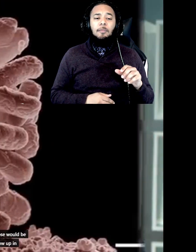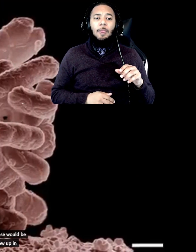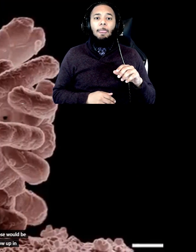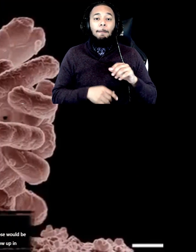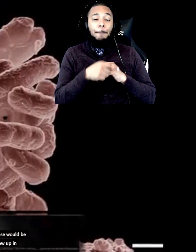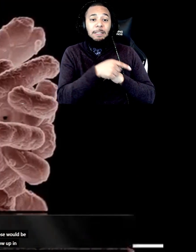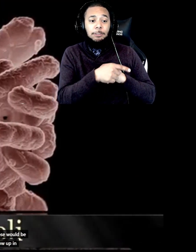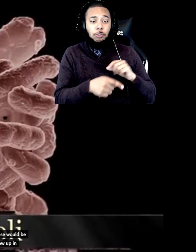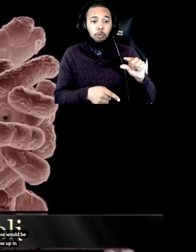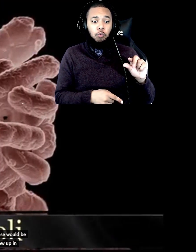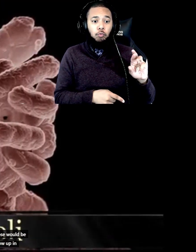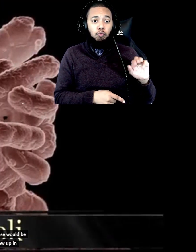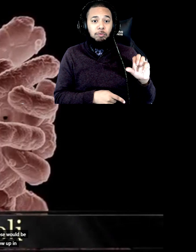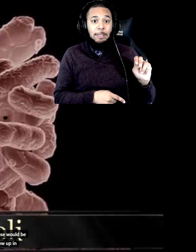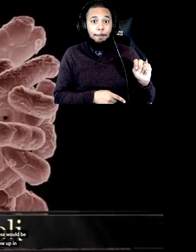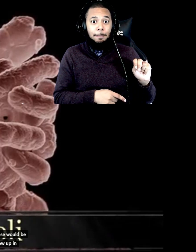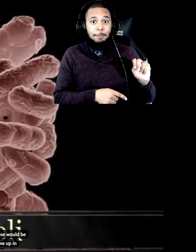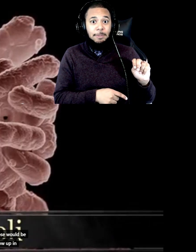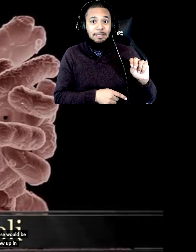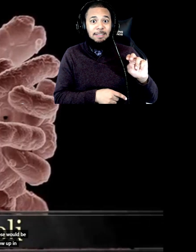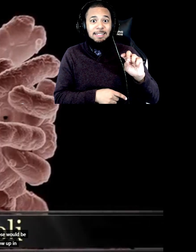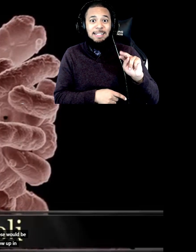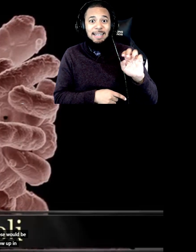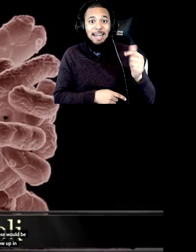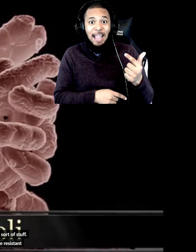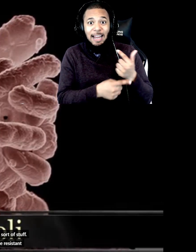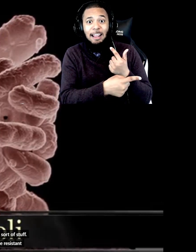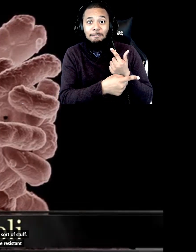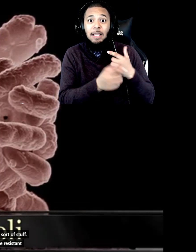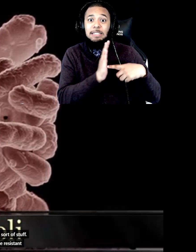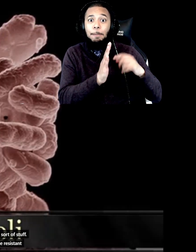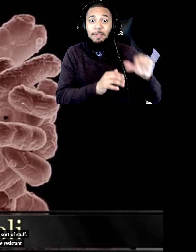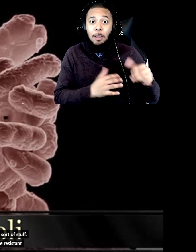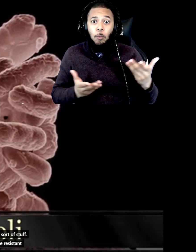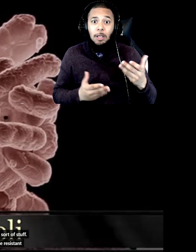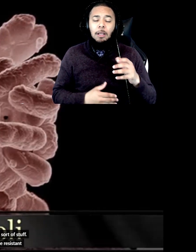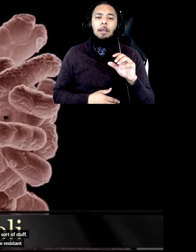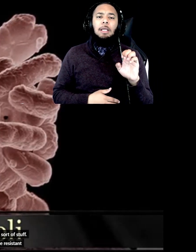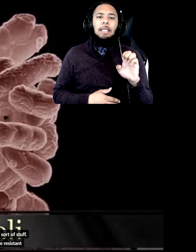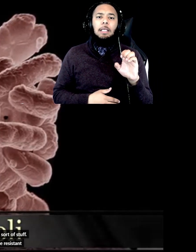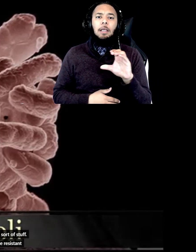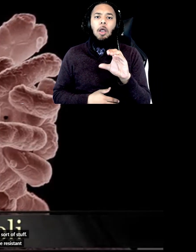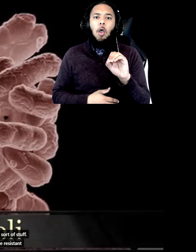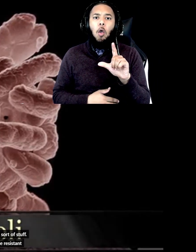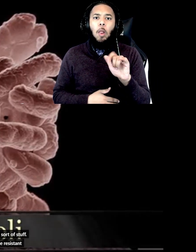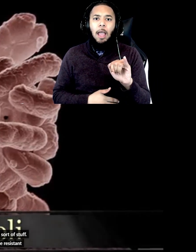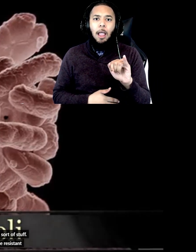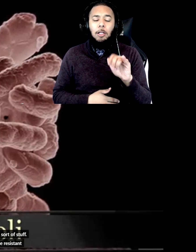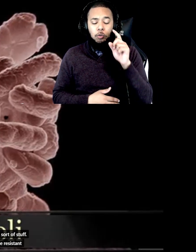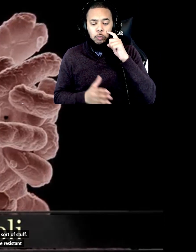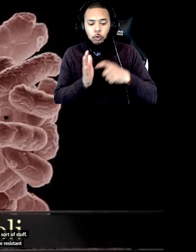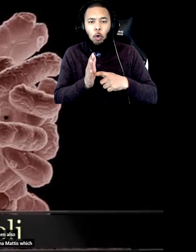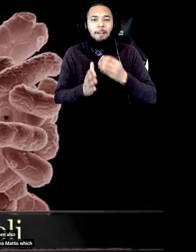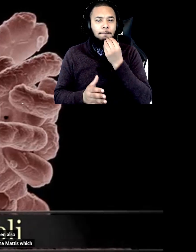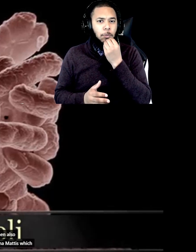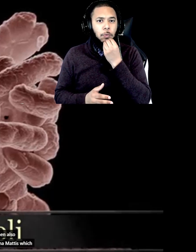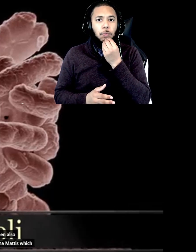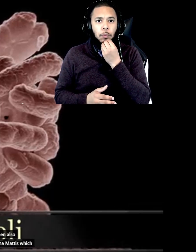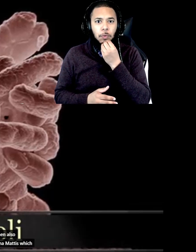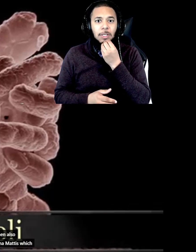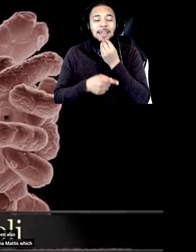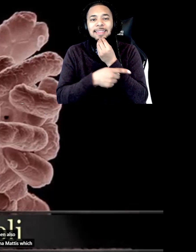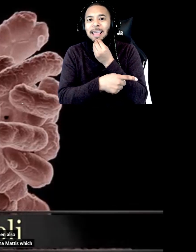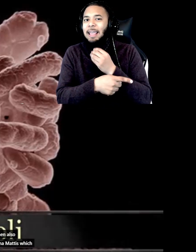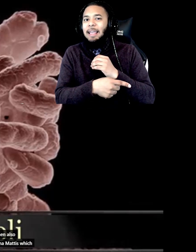of those would be E. coli. So E. coli can show up in contaminated food and that sort of stuff. These guys are going to be resistant to